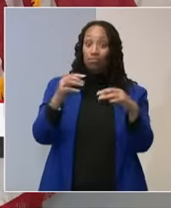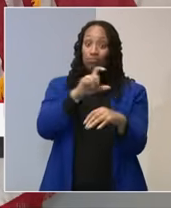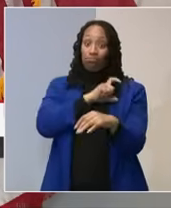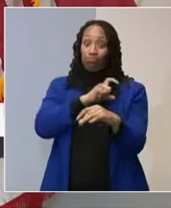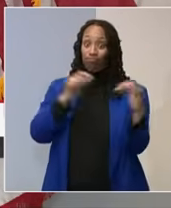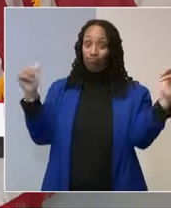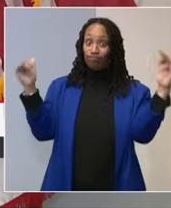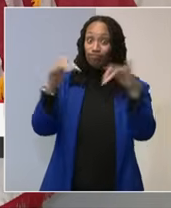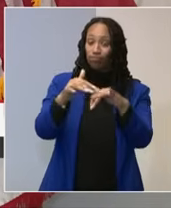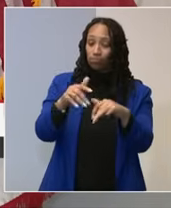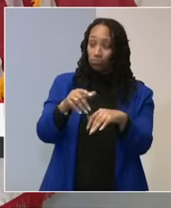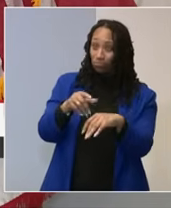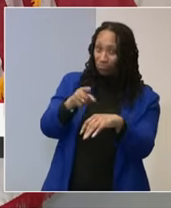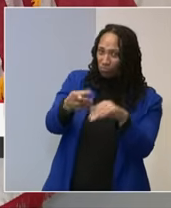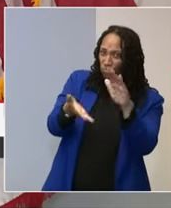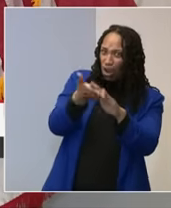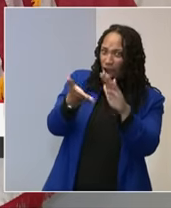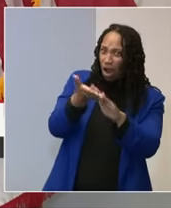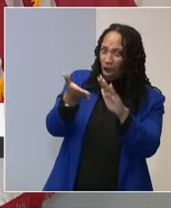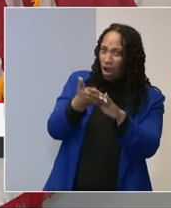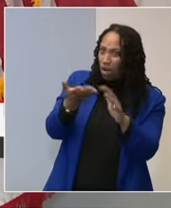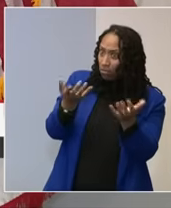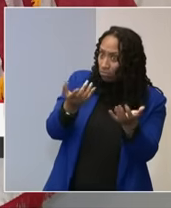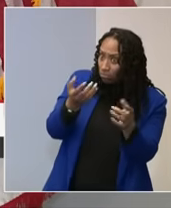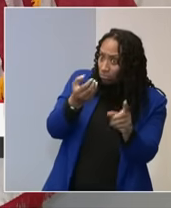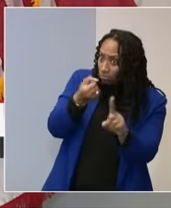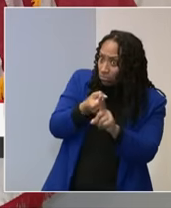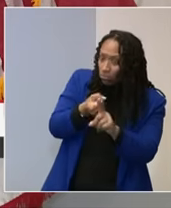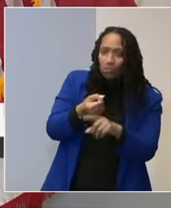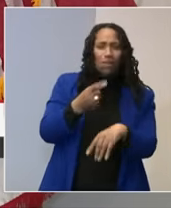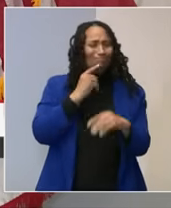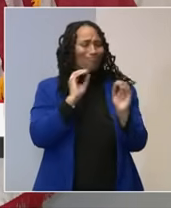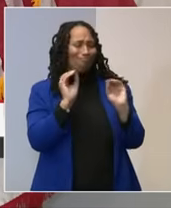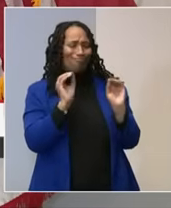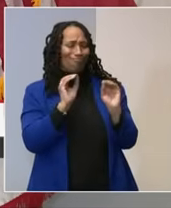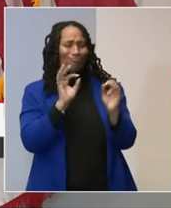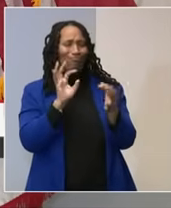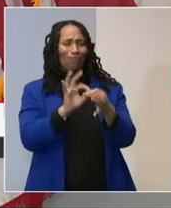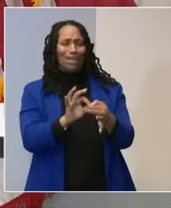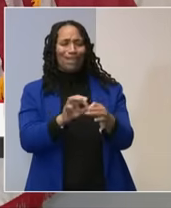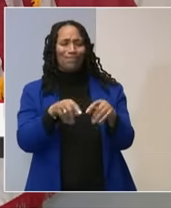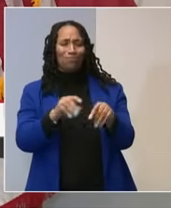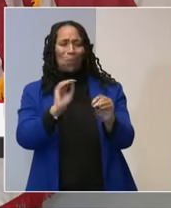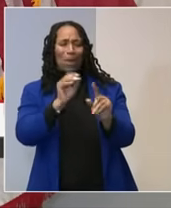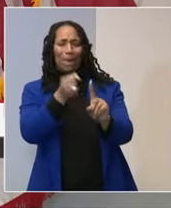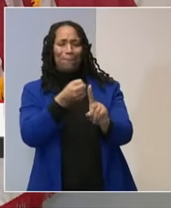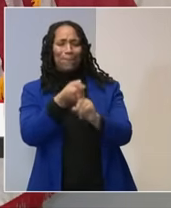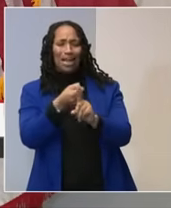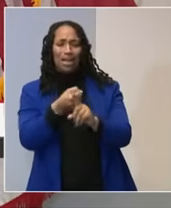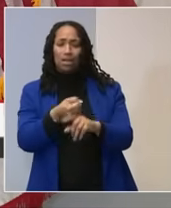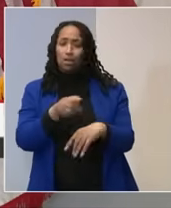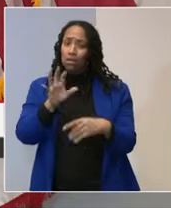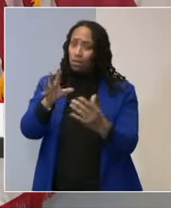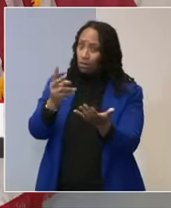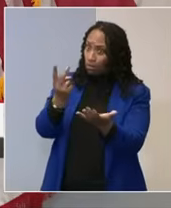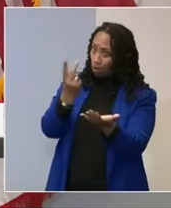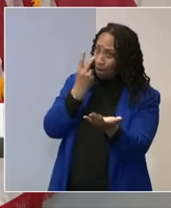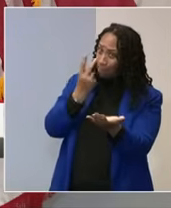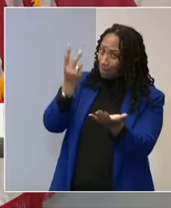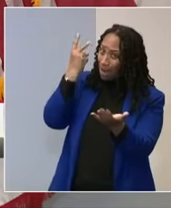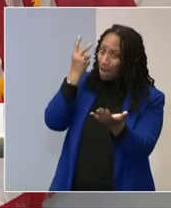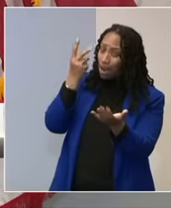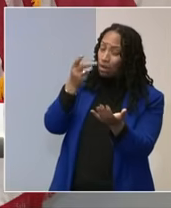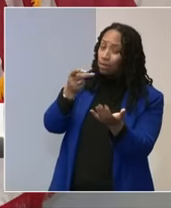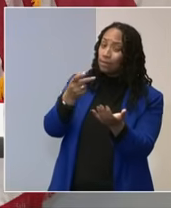Is there anything about that situation, looking back, that you feel you could have handled differently? Well, what I know is